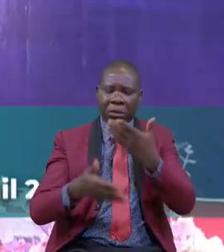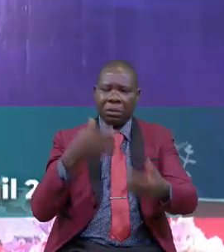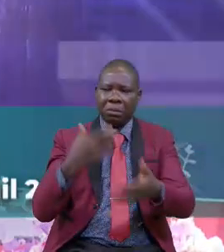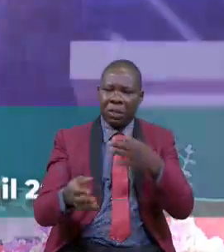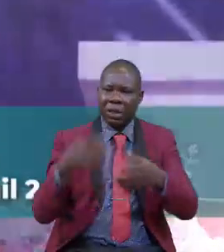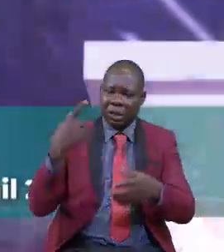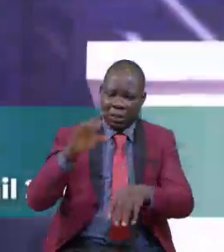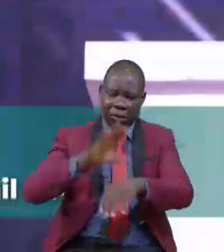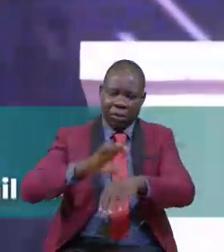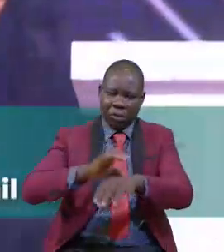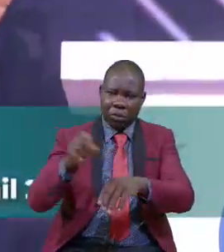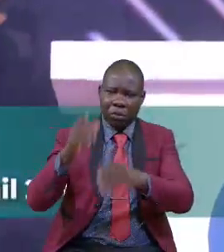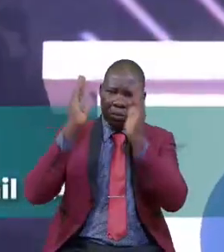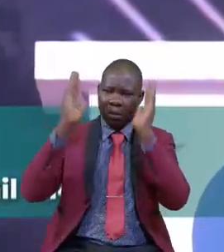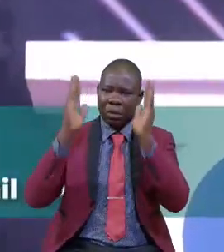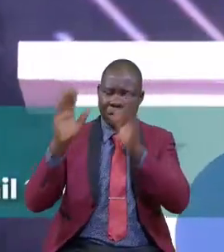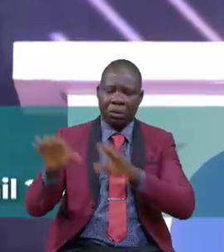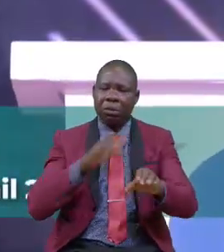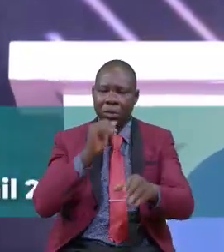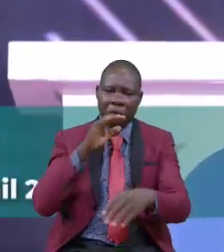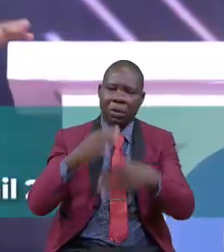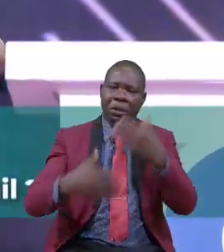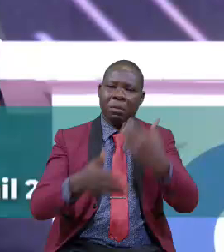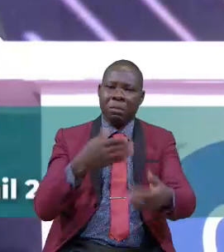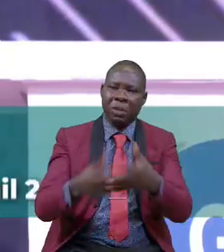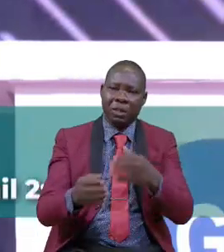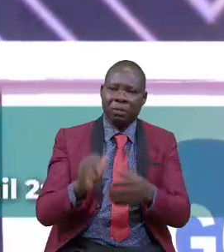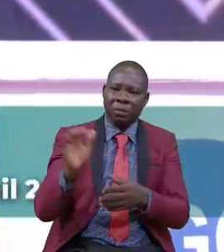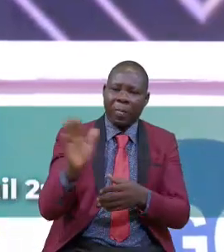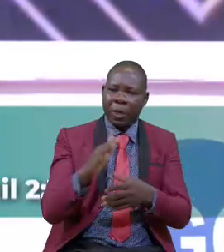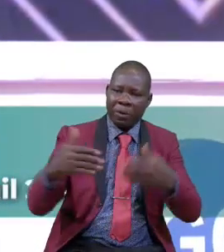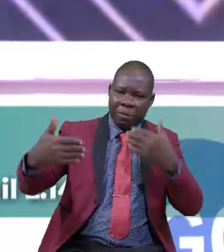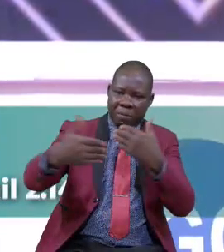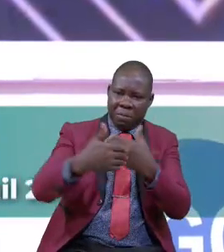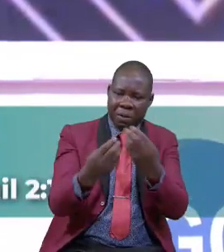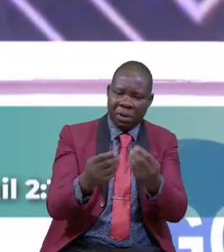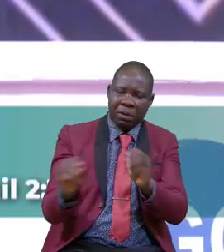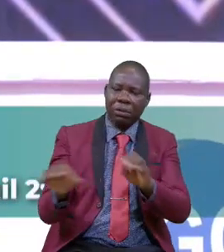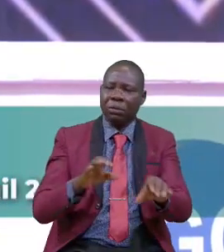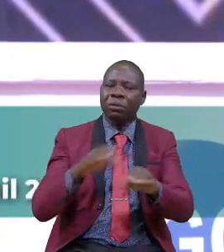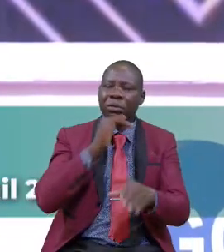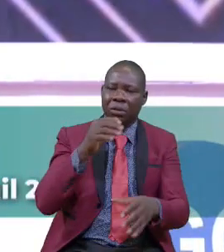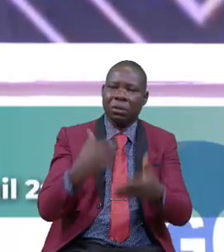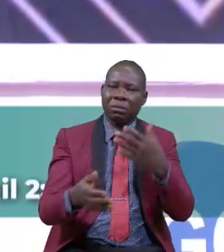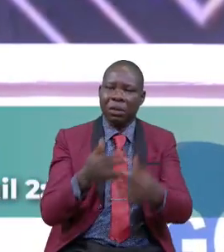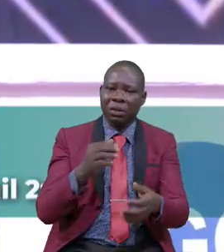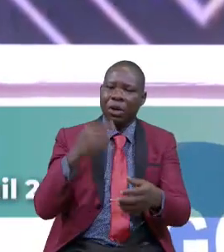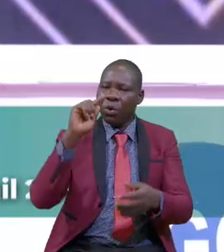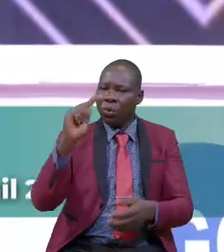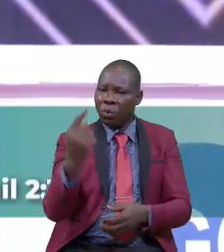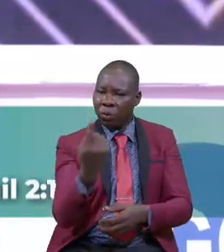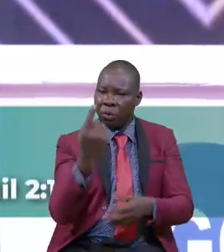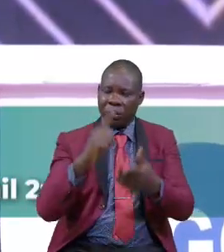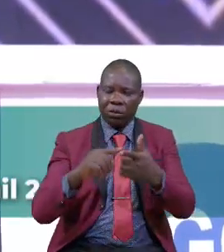not matter. Their background does not matter. Only to receive him, that